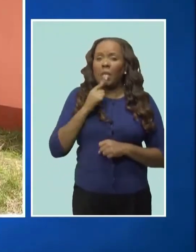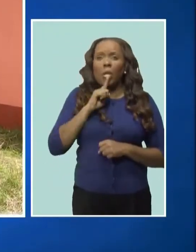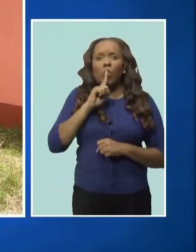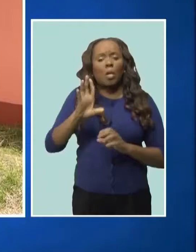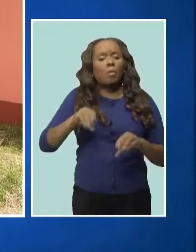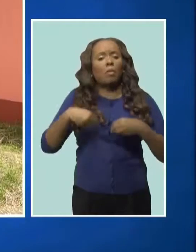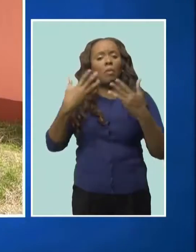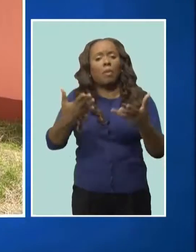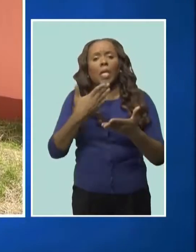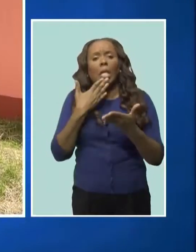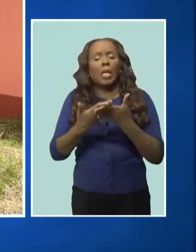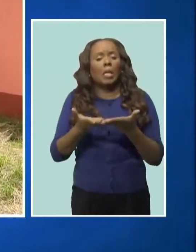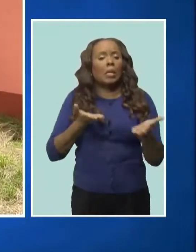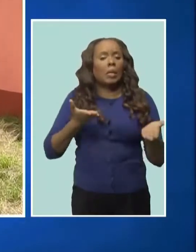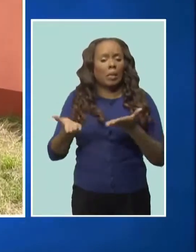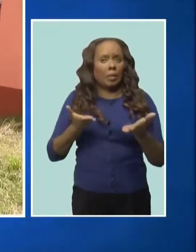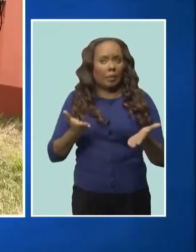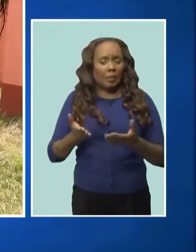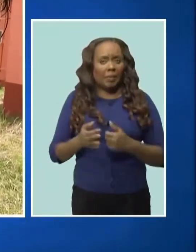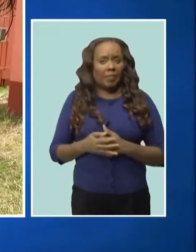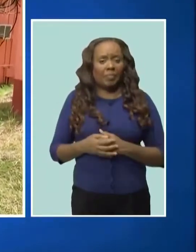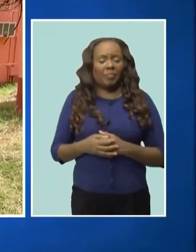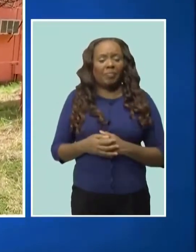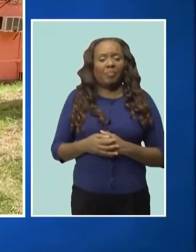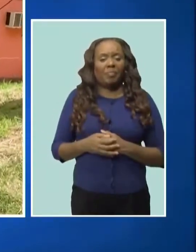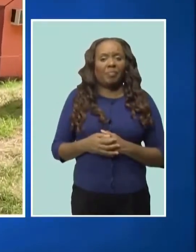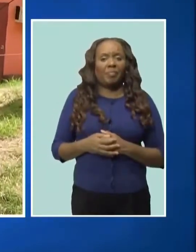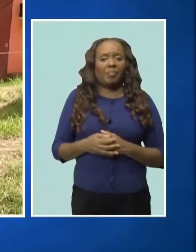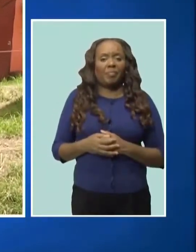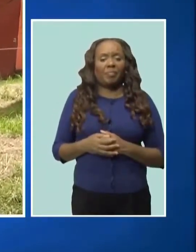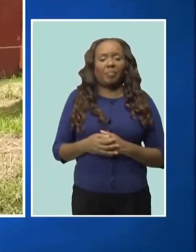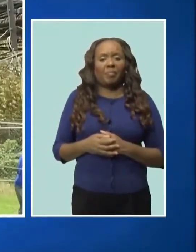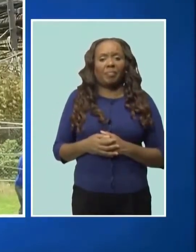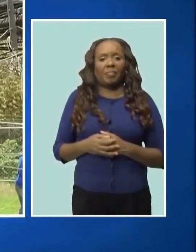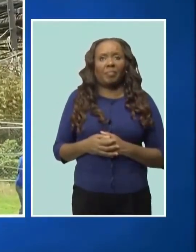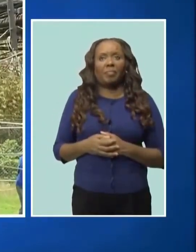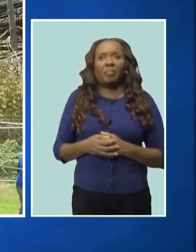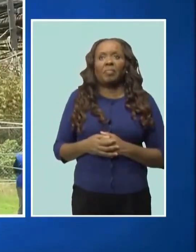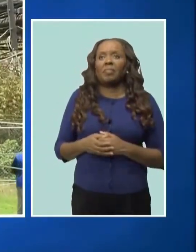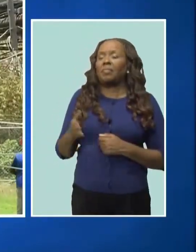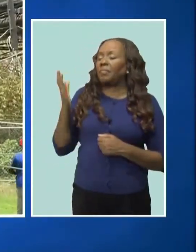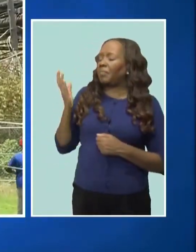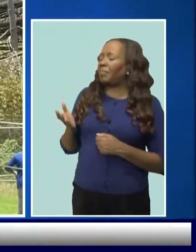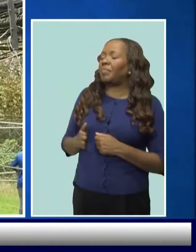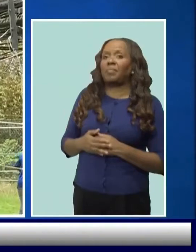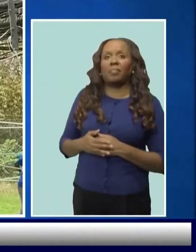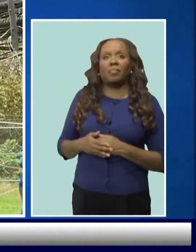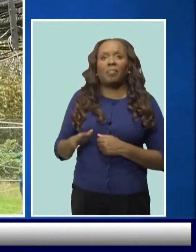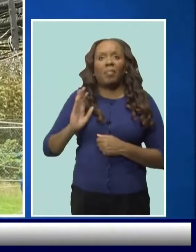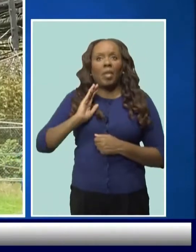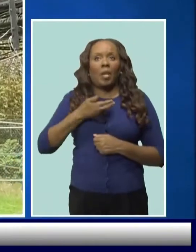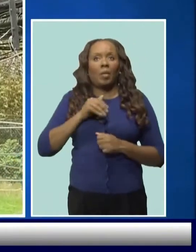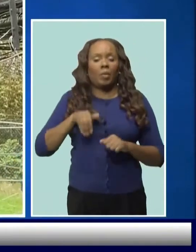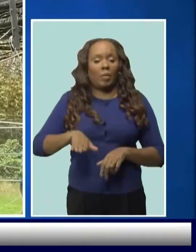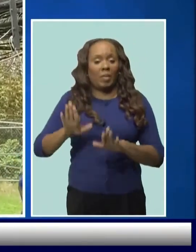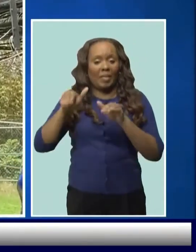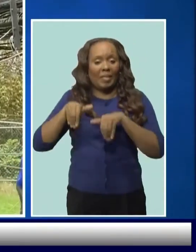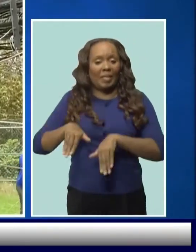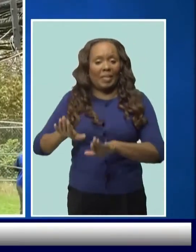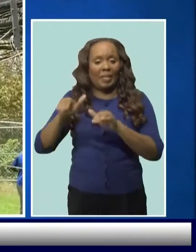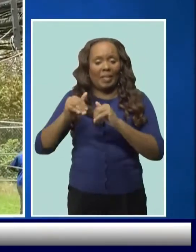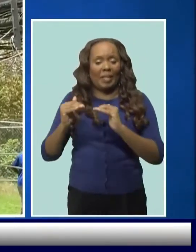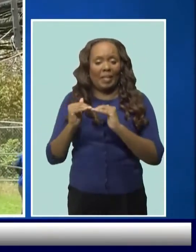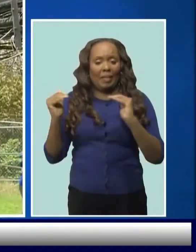providing invaluable service. Our signal levels have been dropping somewhat. So